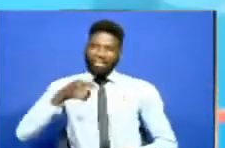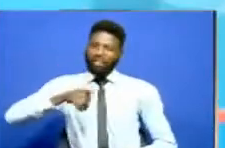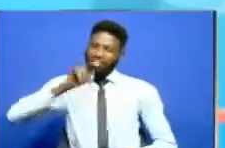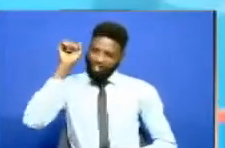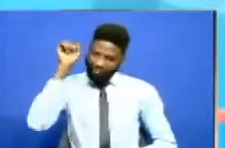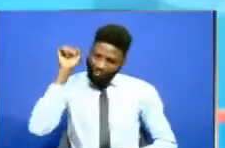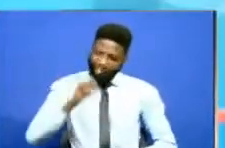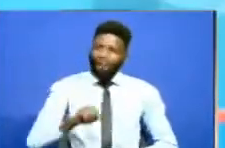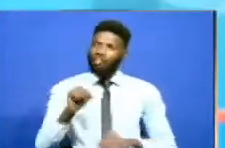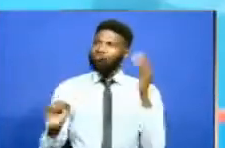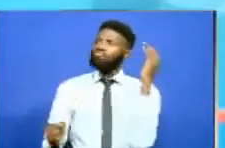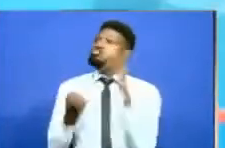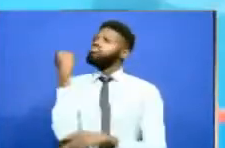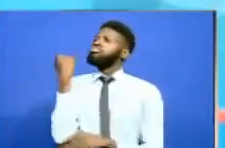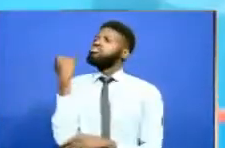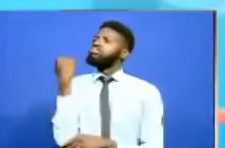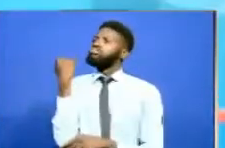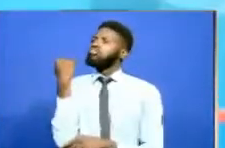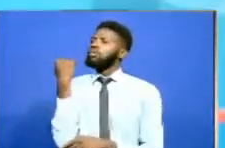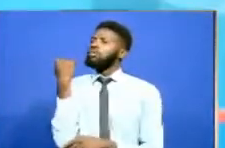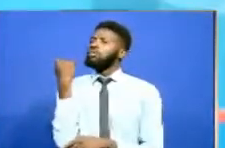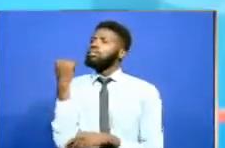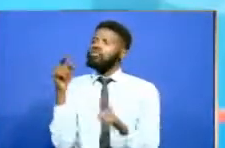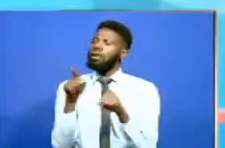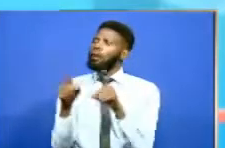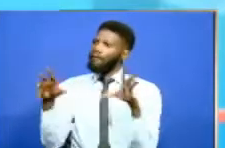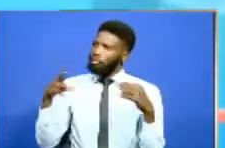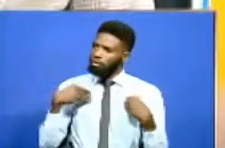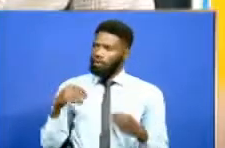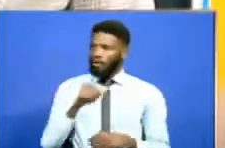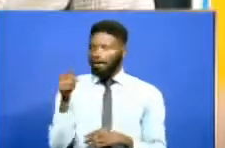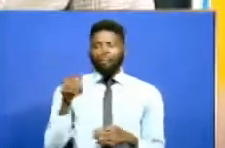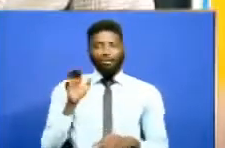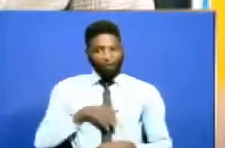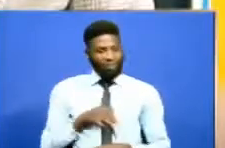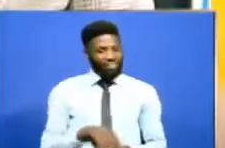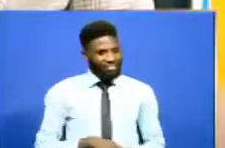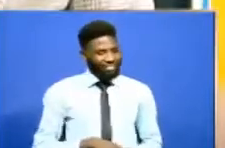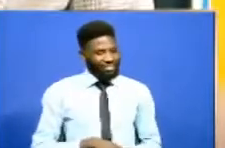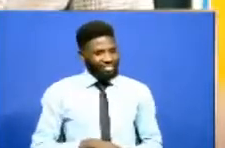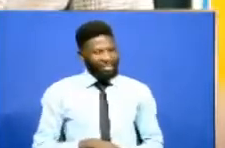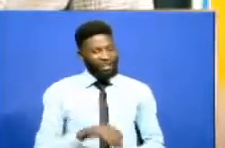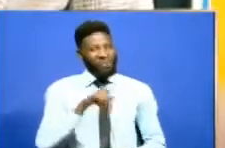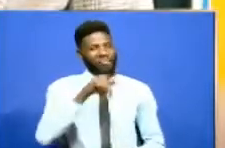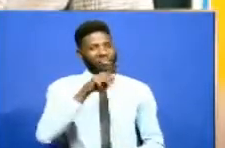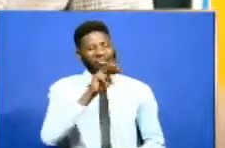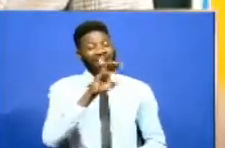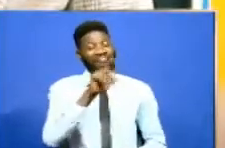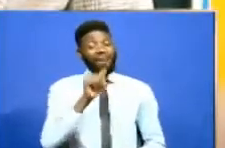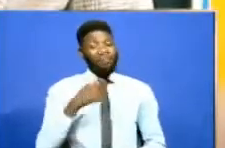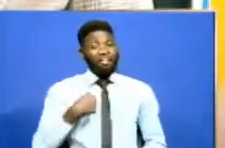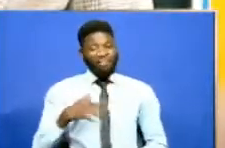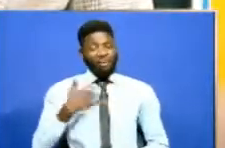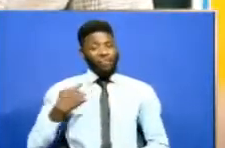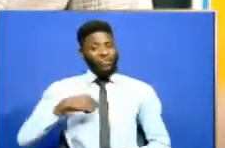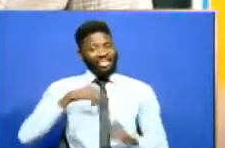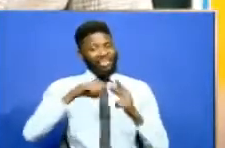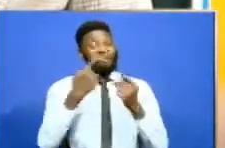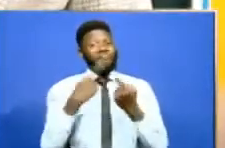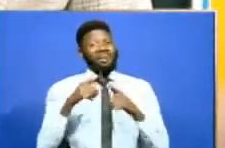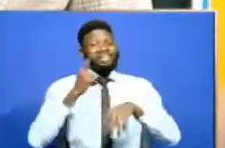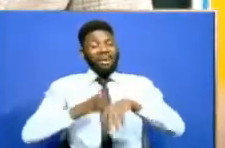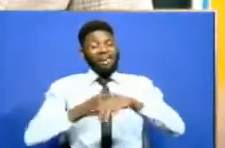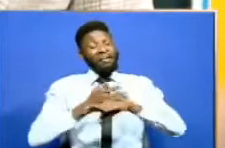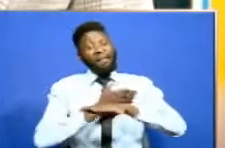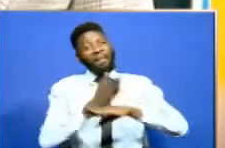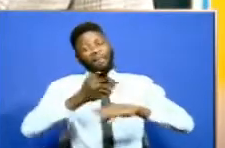to the occasion and embrace fellow women. All right. Dr. Pamela, I feel like we've just started, but unfortunately we've run out of time, the time